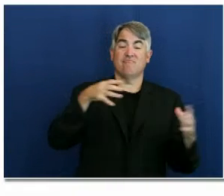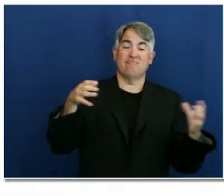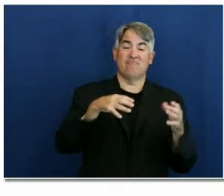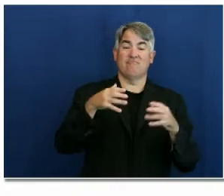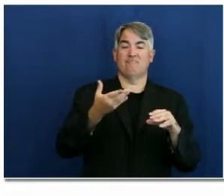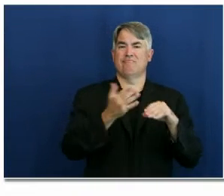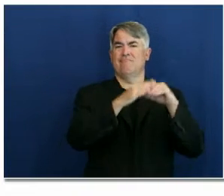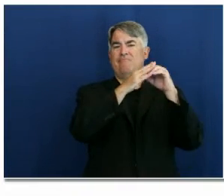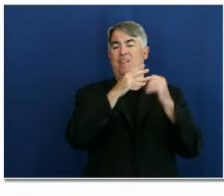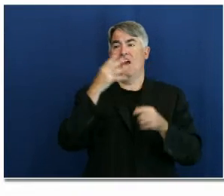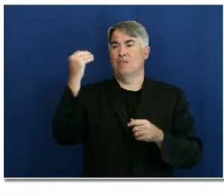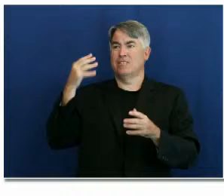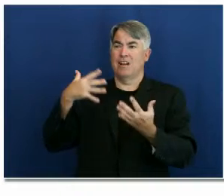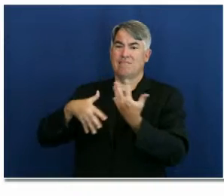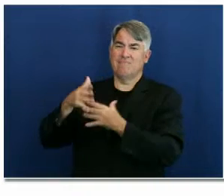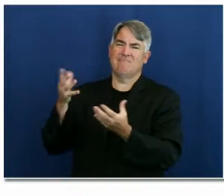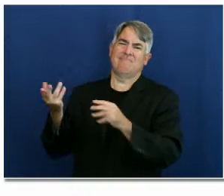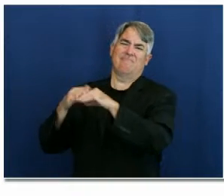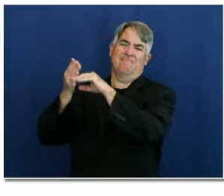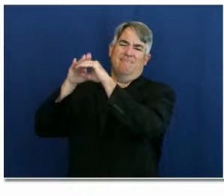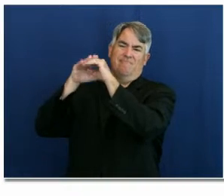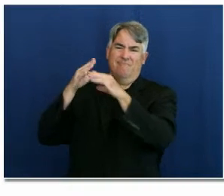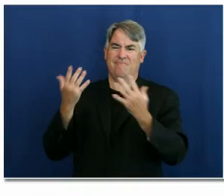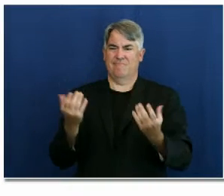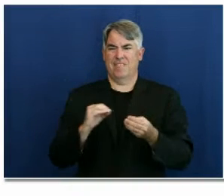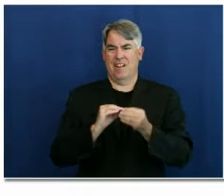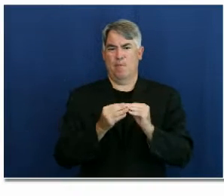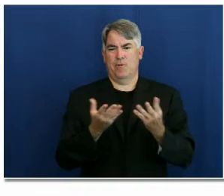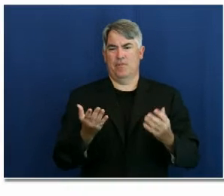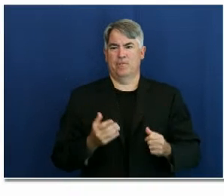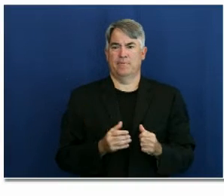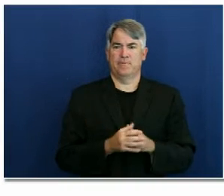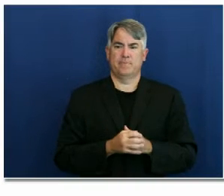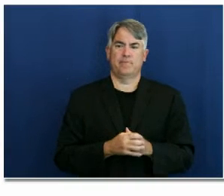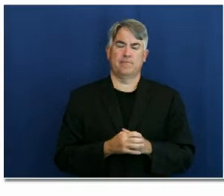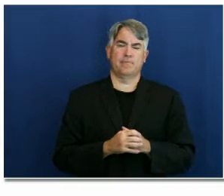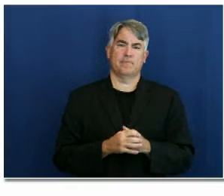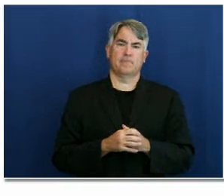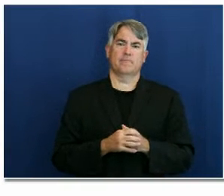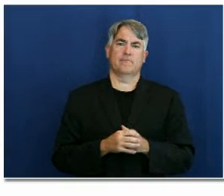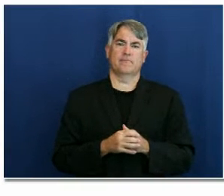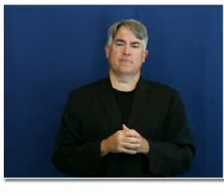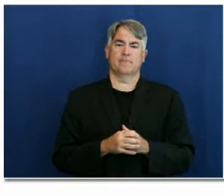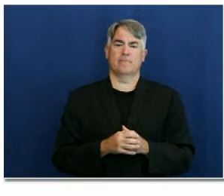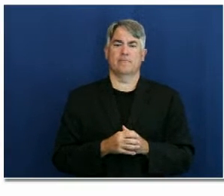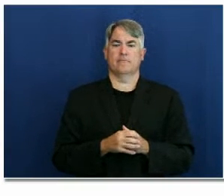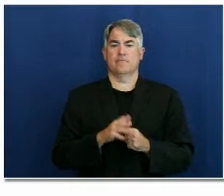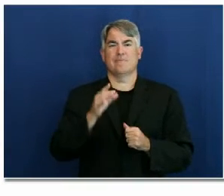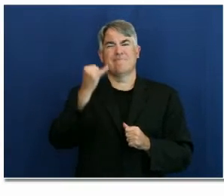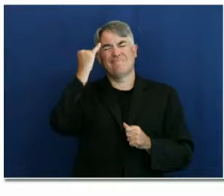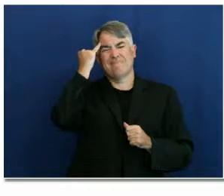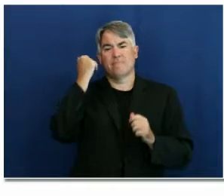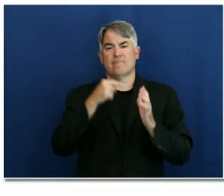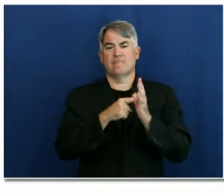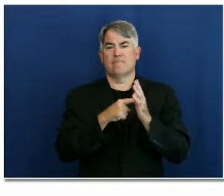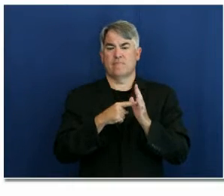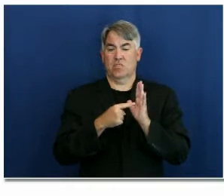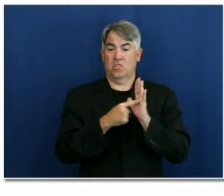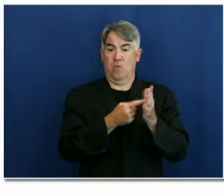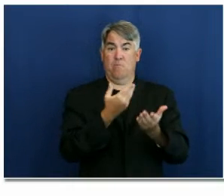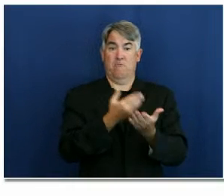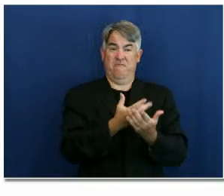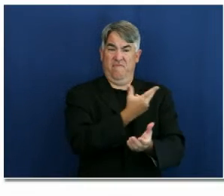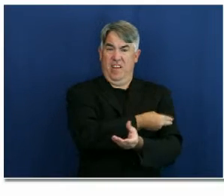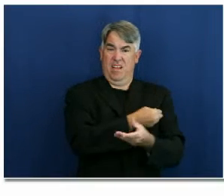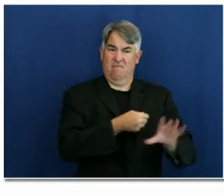events can have increased capacity. And I just want to note that if you have a vaccine verification or testing verification,